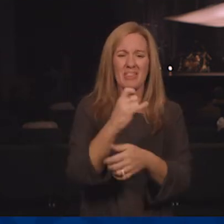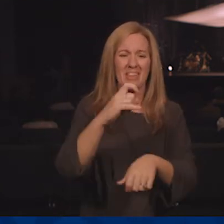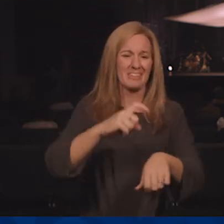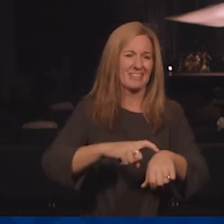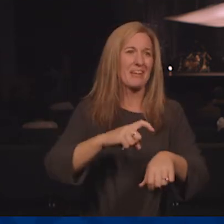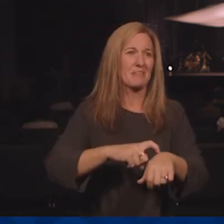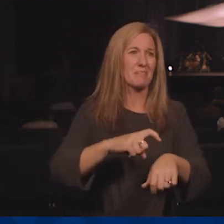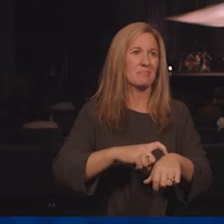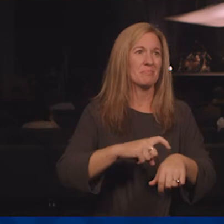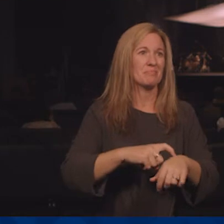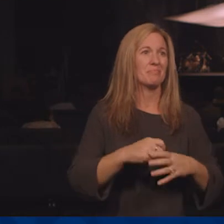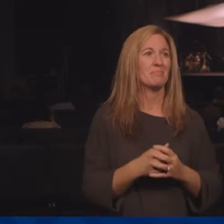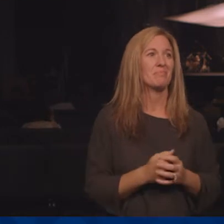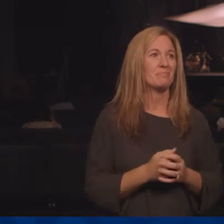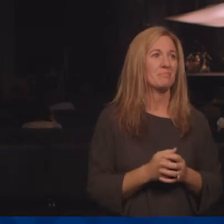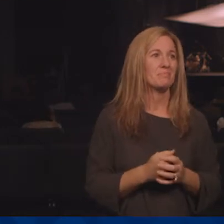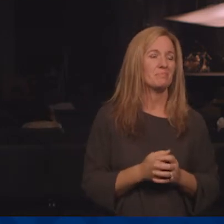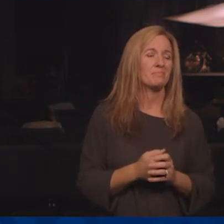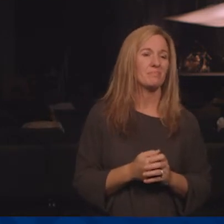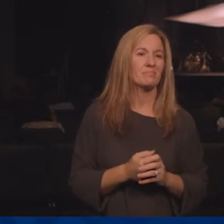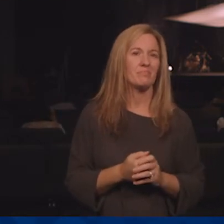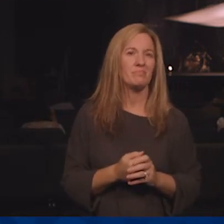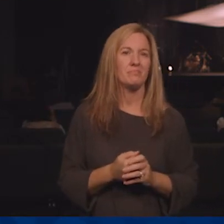Alpha prayer night.